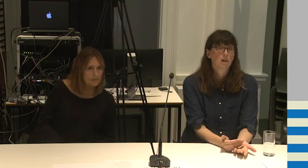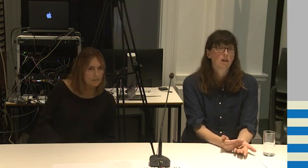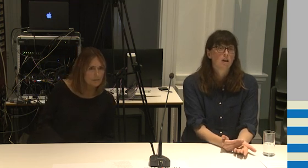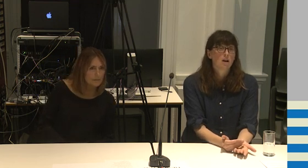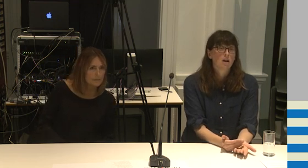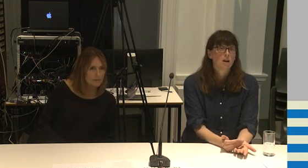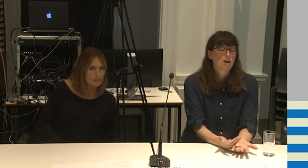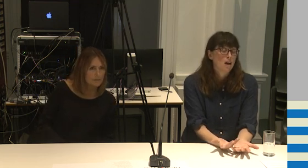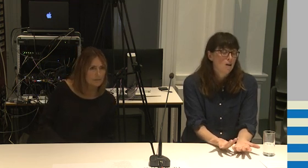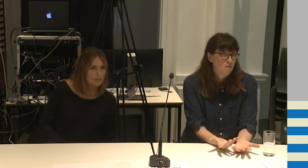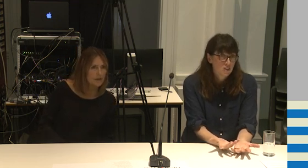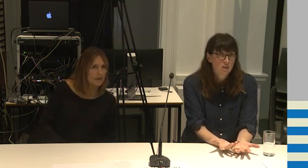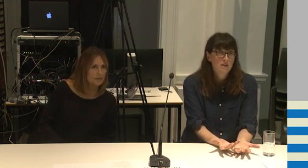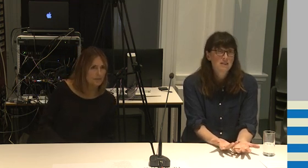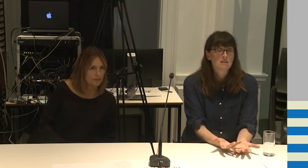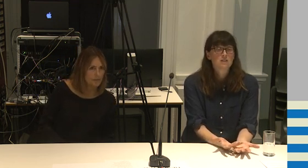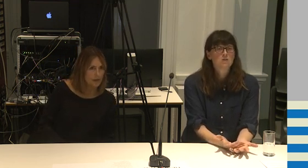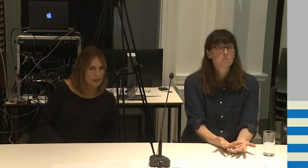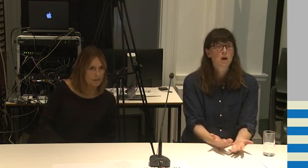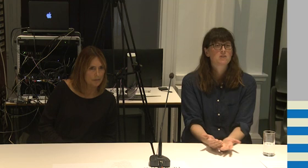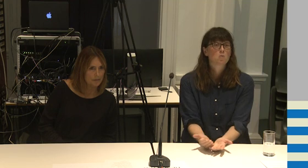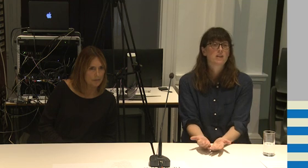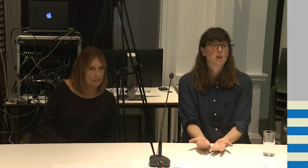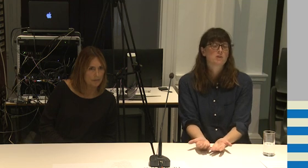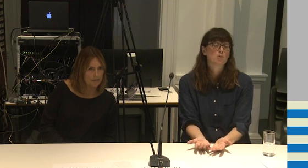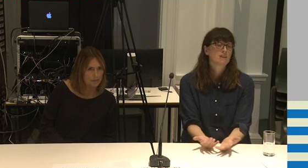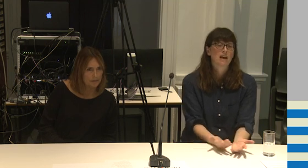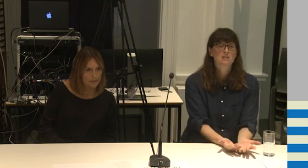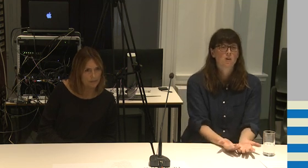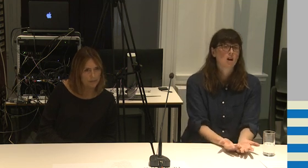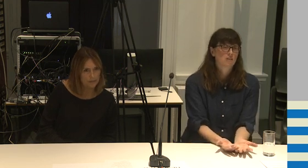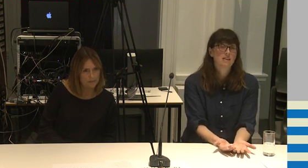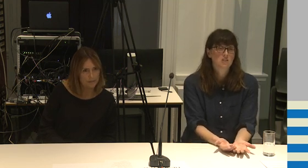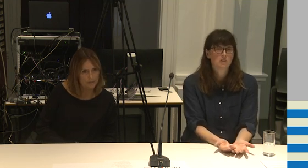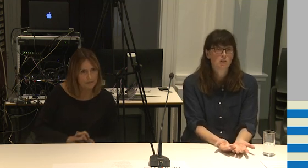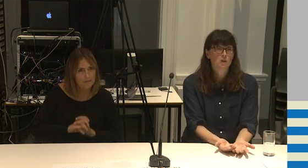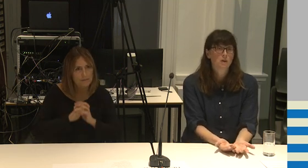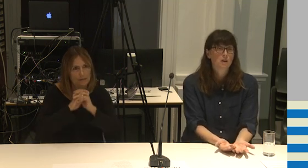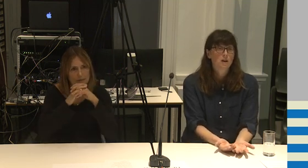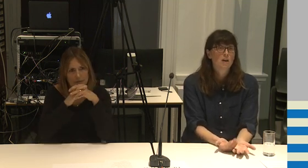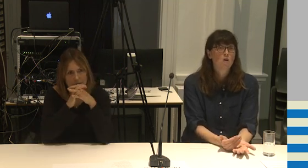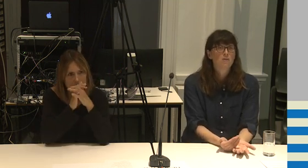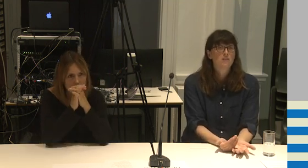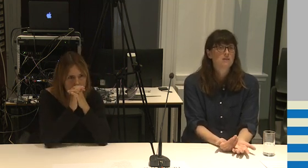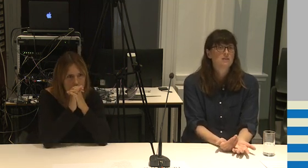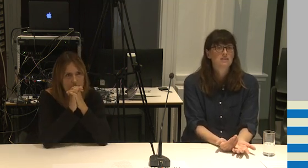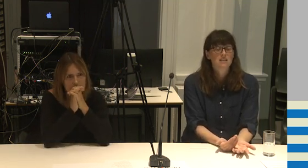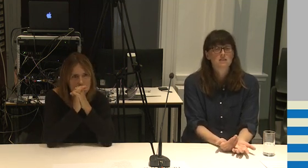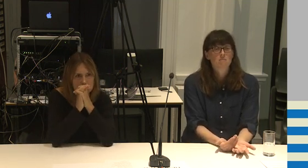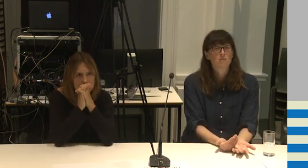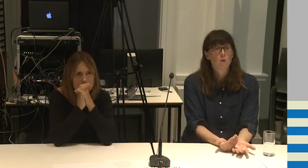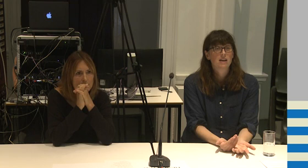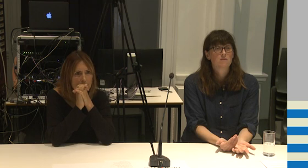available for different meetings. So sometimes there's one interpreter book and that is not enough. There needs to be two. And often